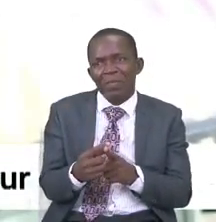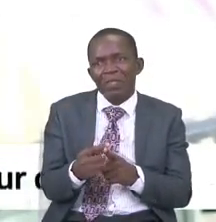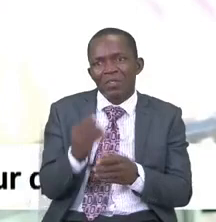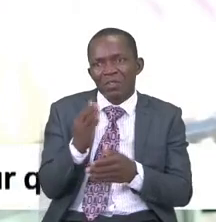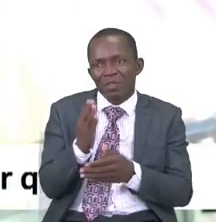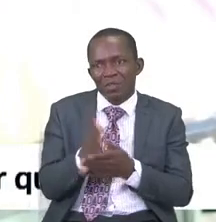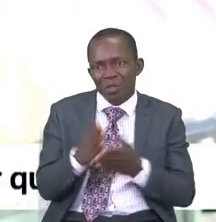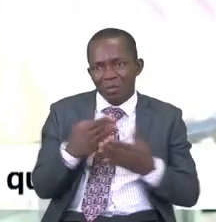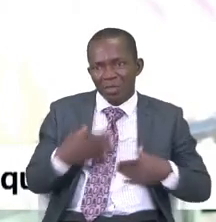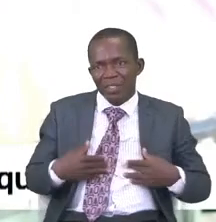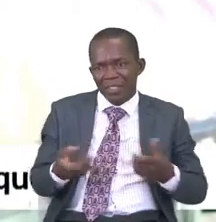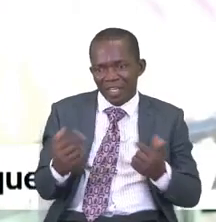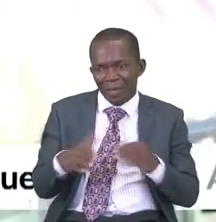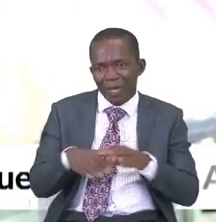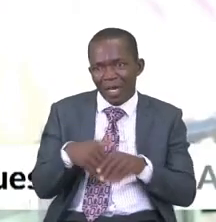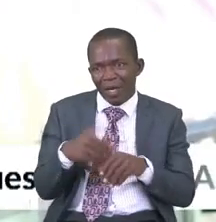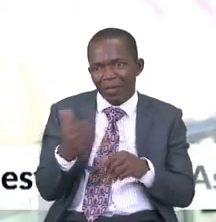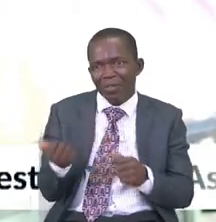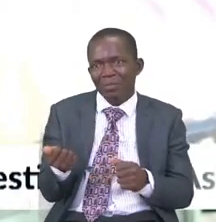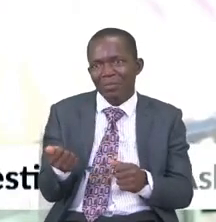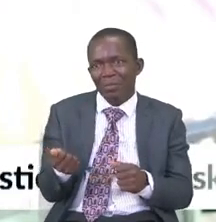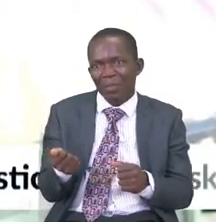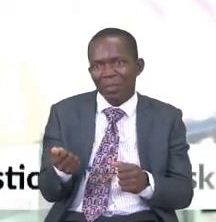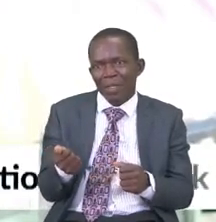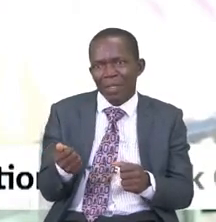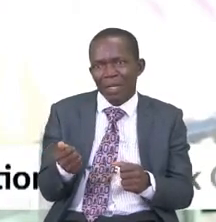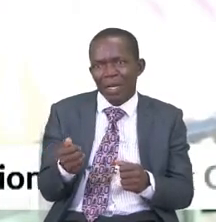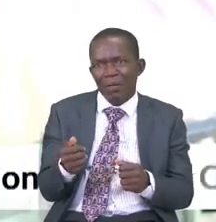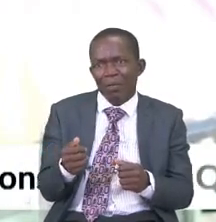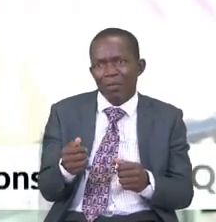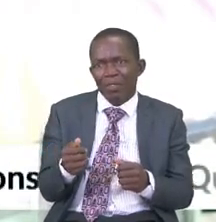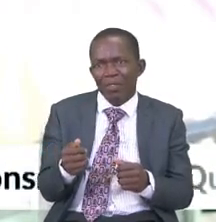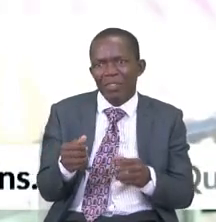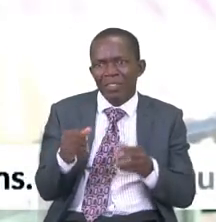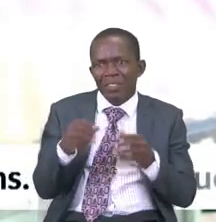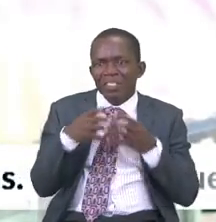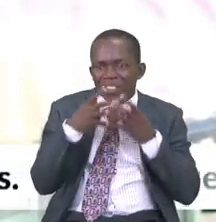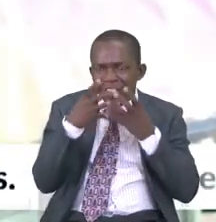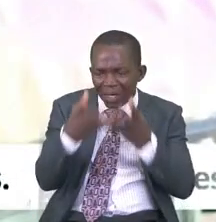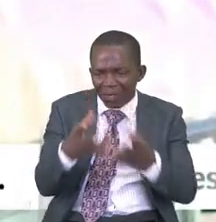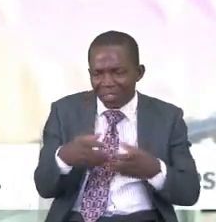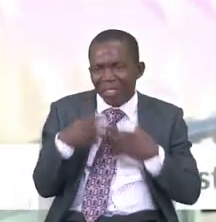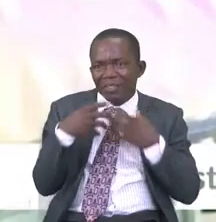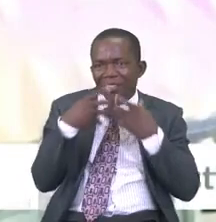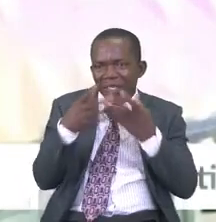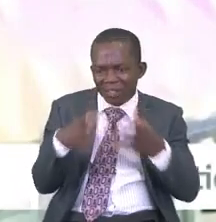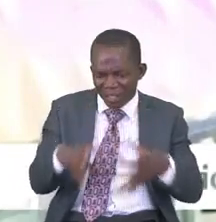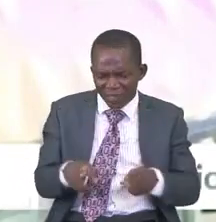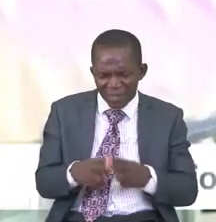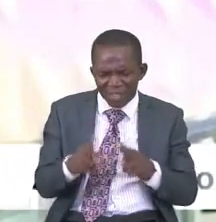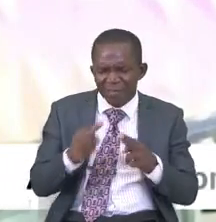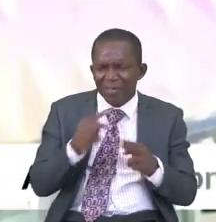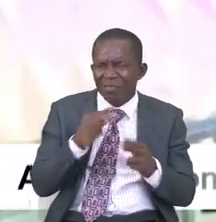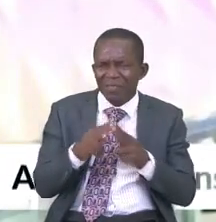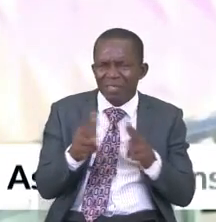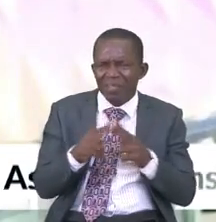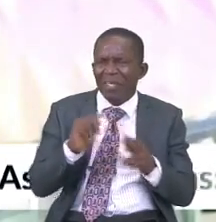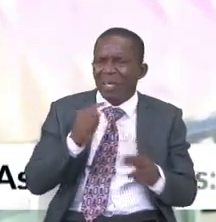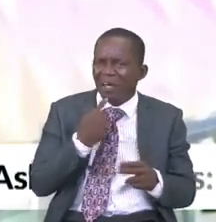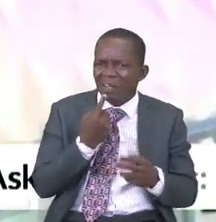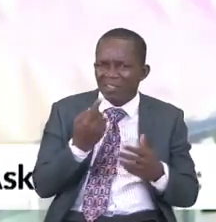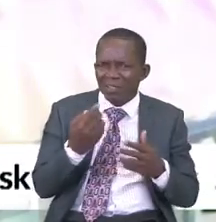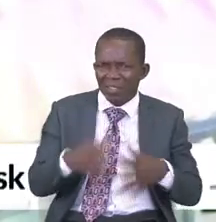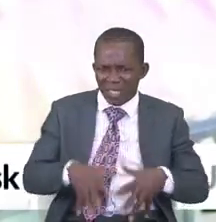somebody came up his balcony, and he was ranting and raving. He was mad, and he said, "Get out of this